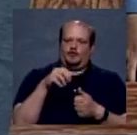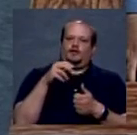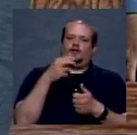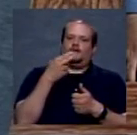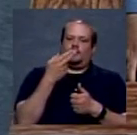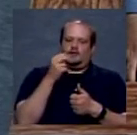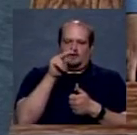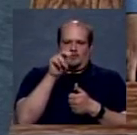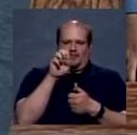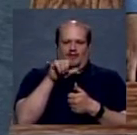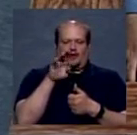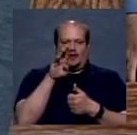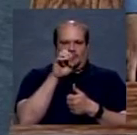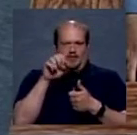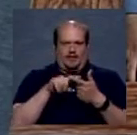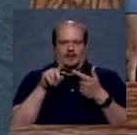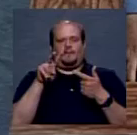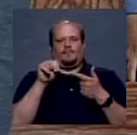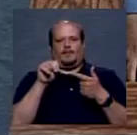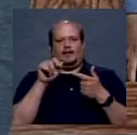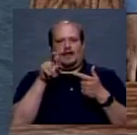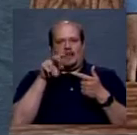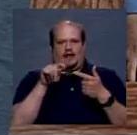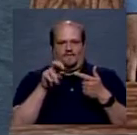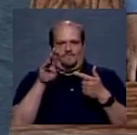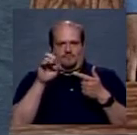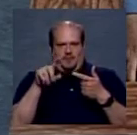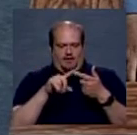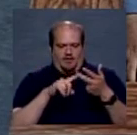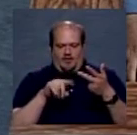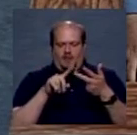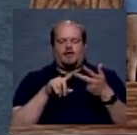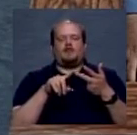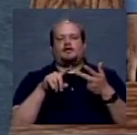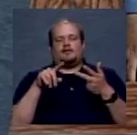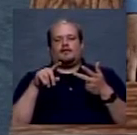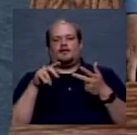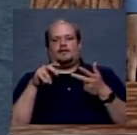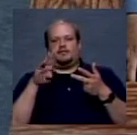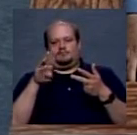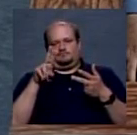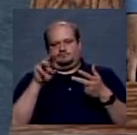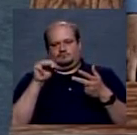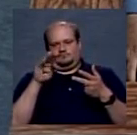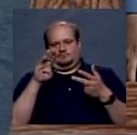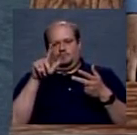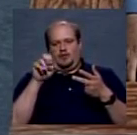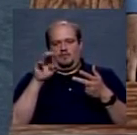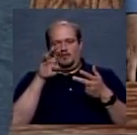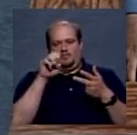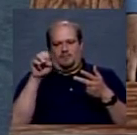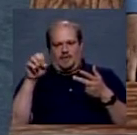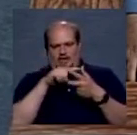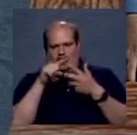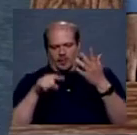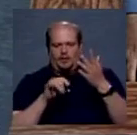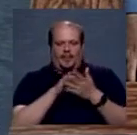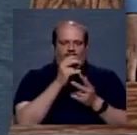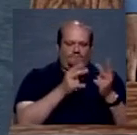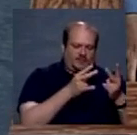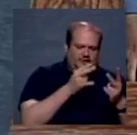bees, bumblebees, butterflies, and other insects that collect pollen or redistribute pollen as they obtain nectar from flowering